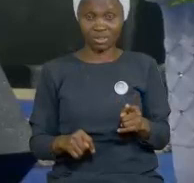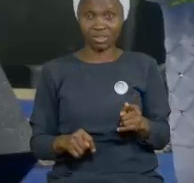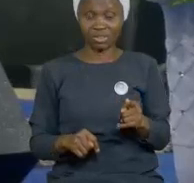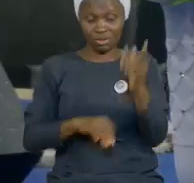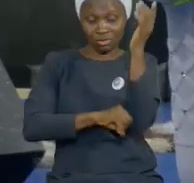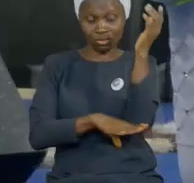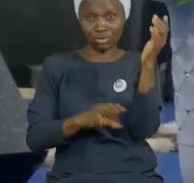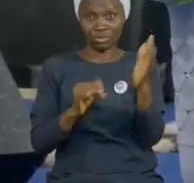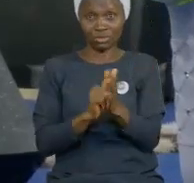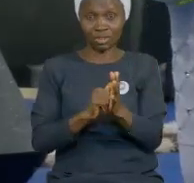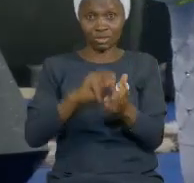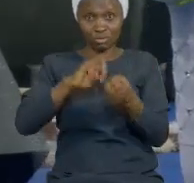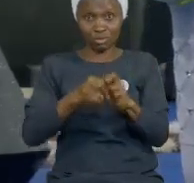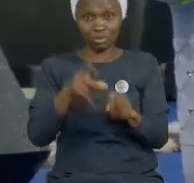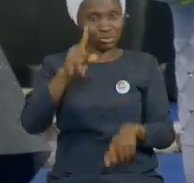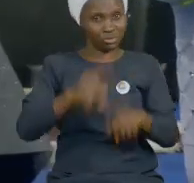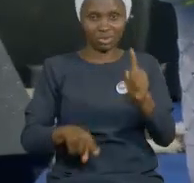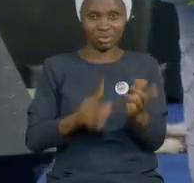do now?